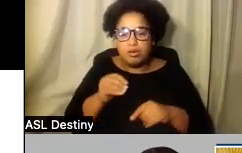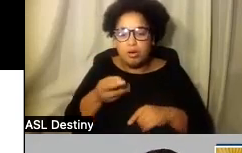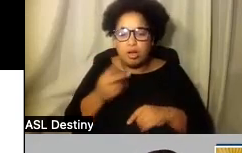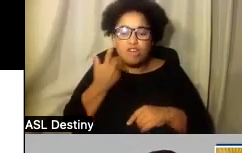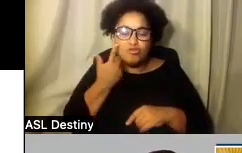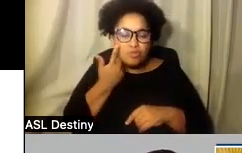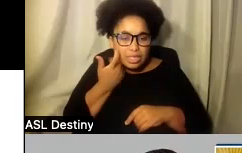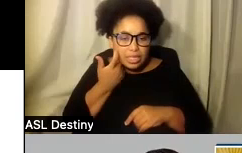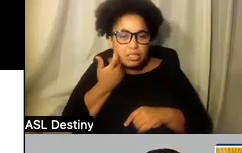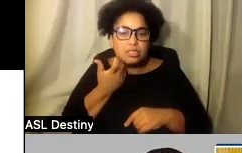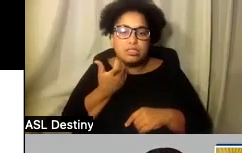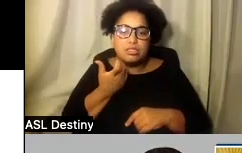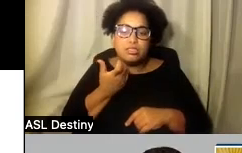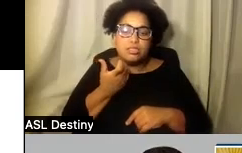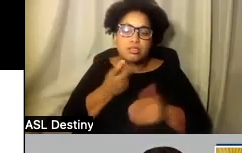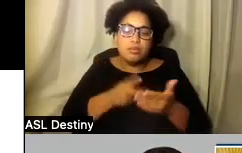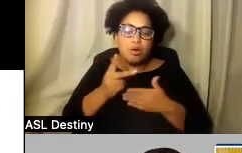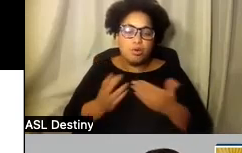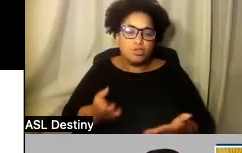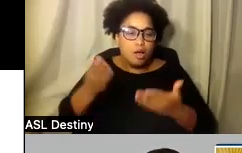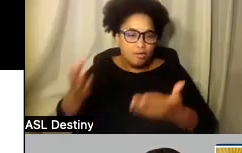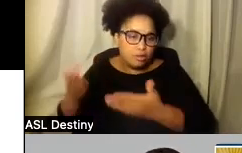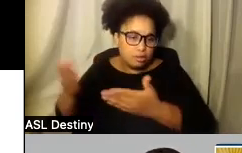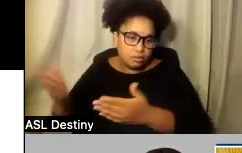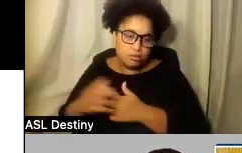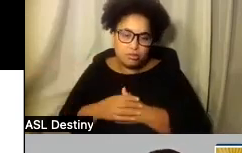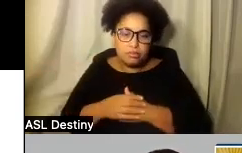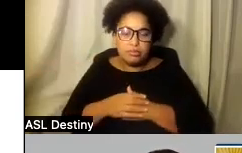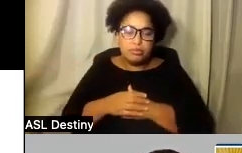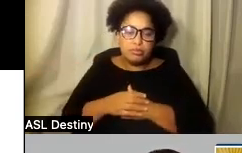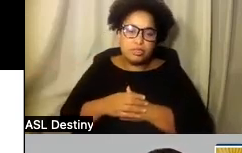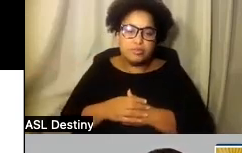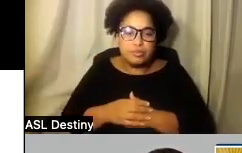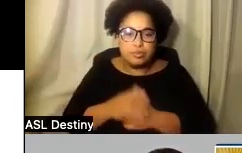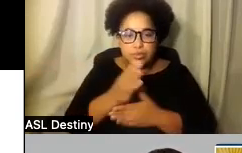recent program offerings, some of those